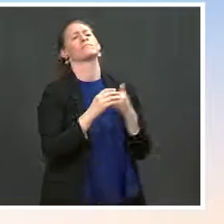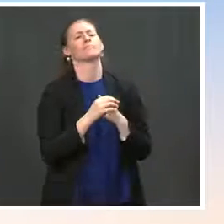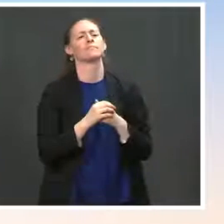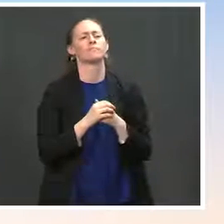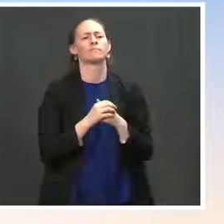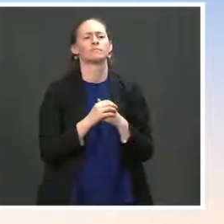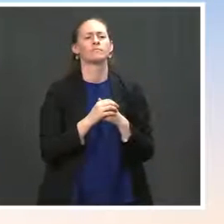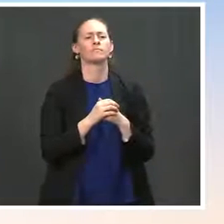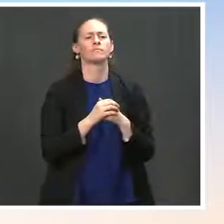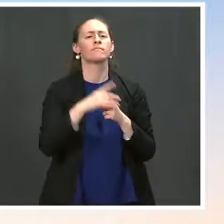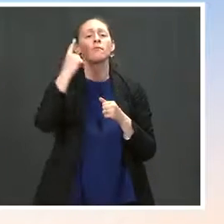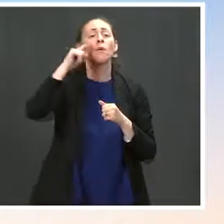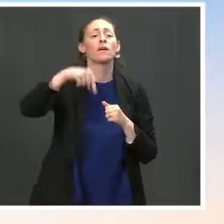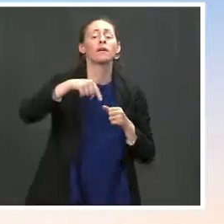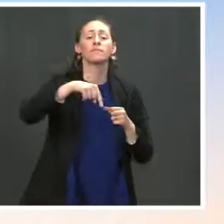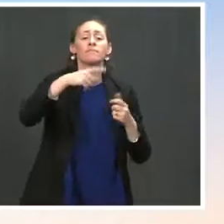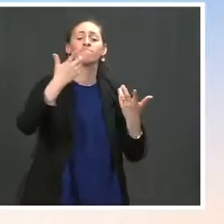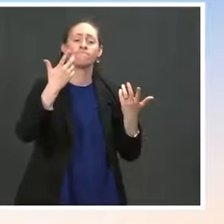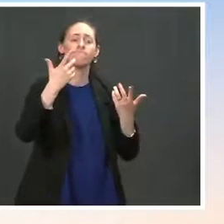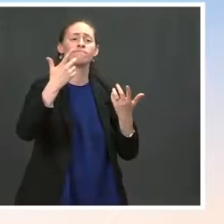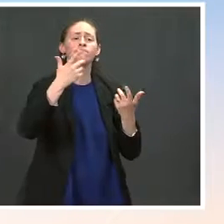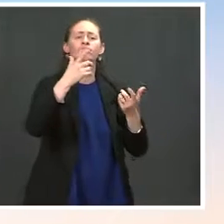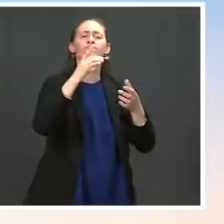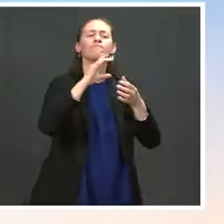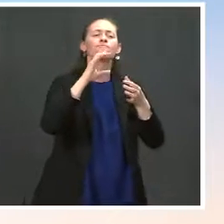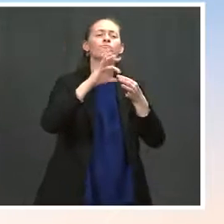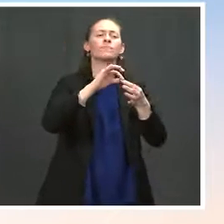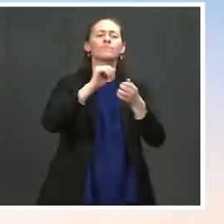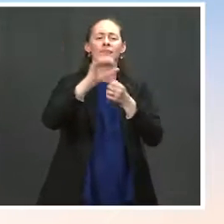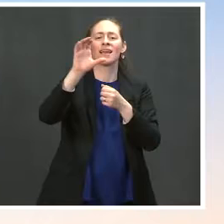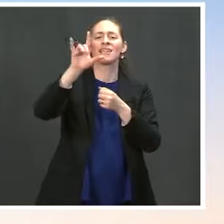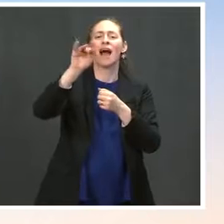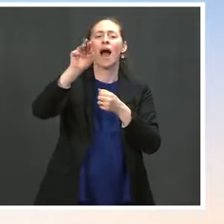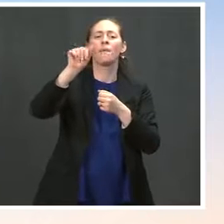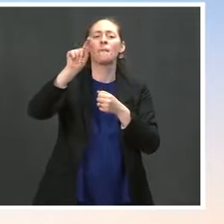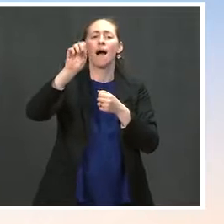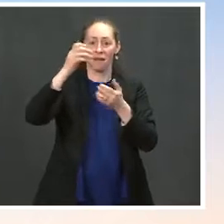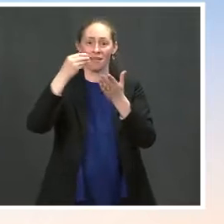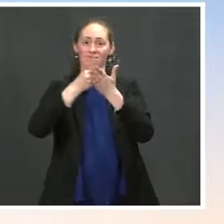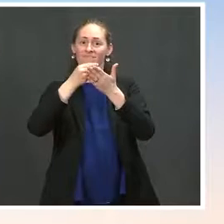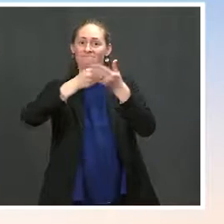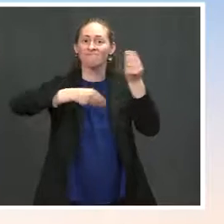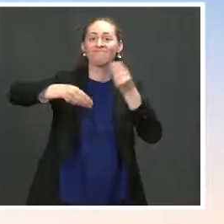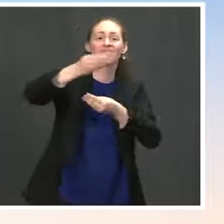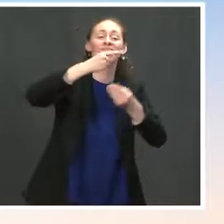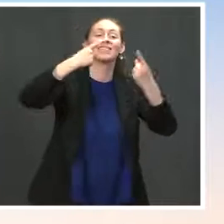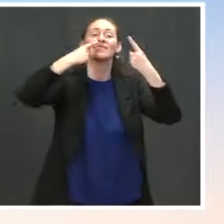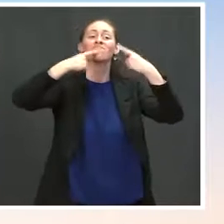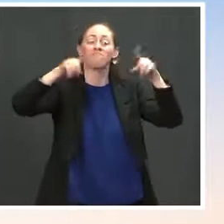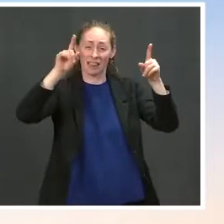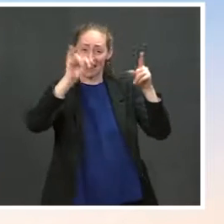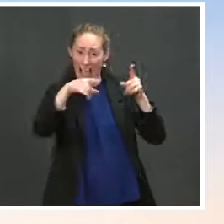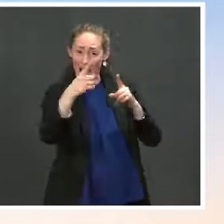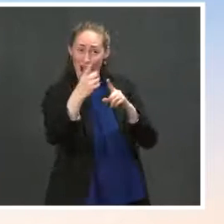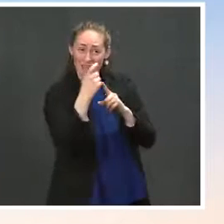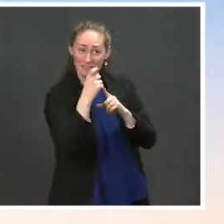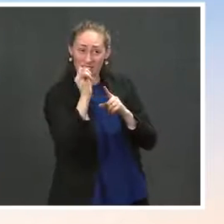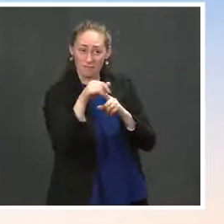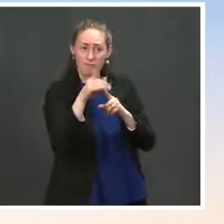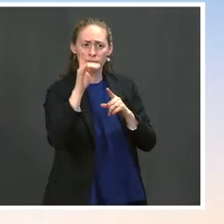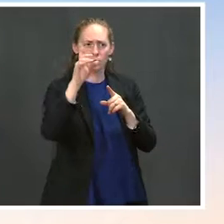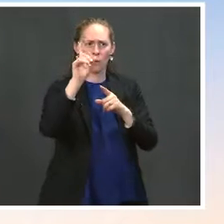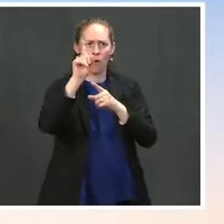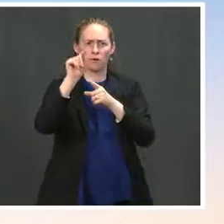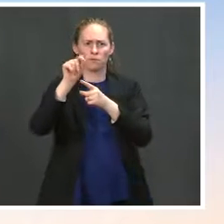of the climate finance announcement is asking Congress to appropriate the 1.25 billion. Is that what you're talking about for the Green Climate